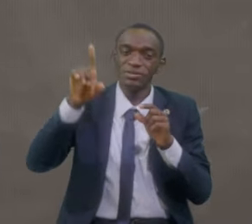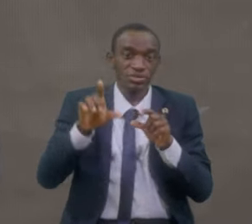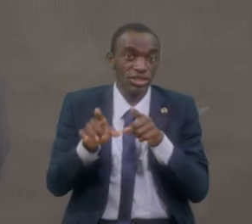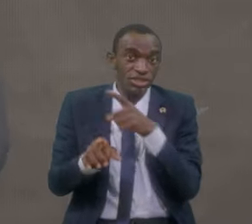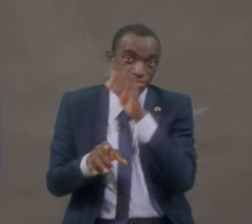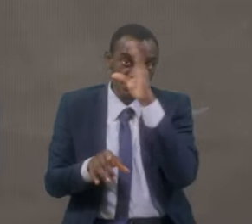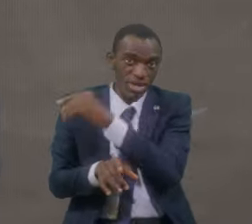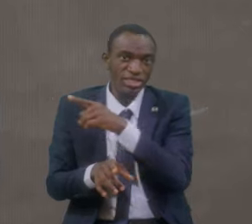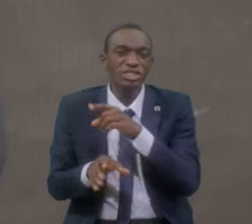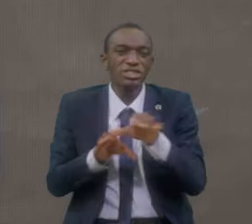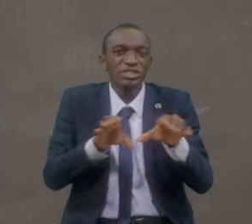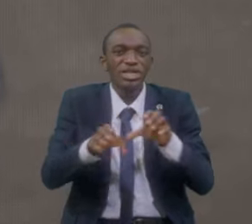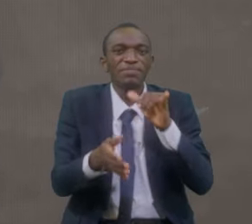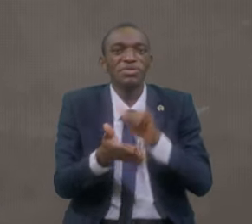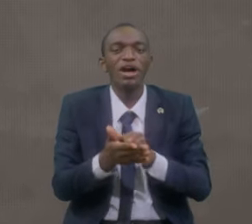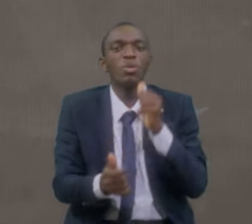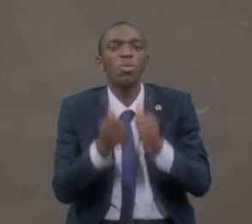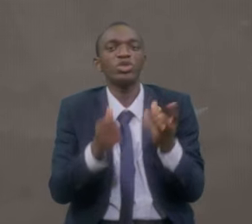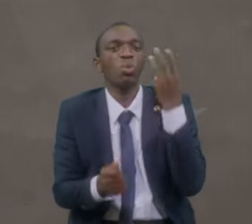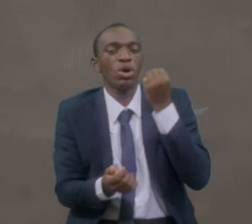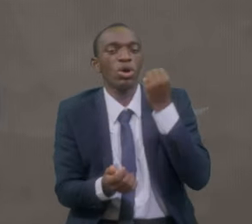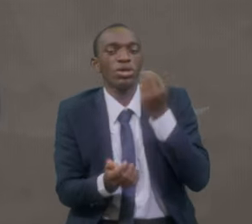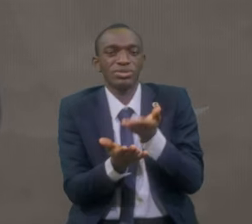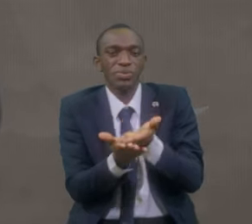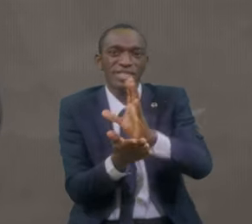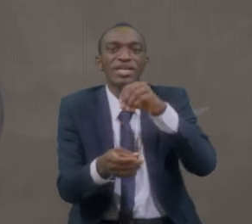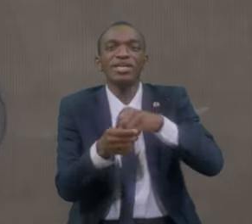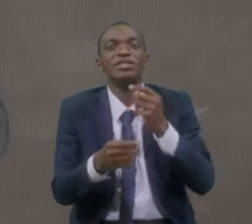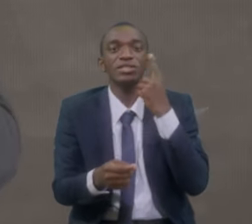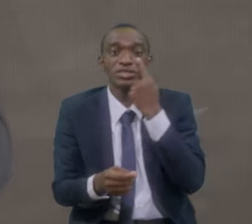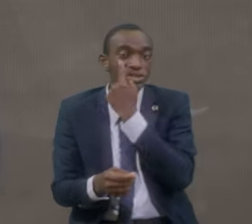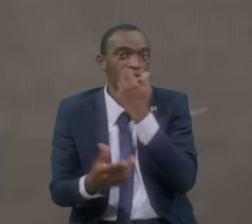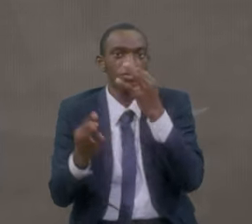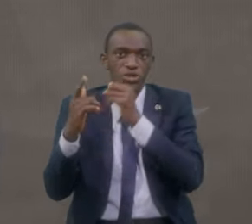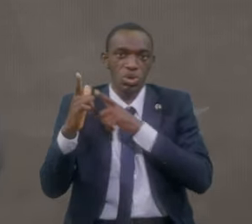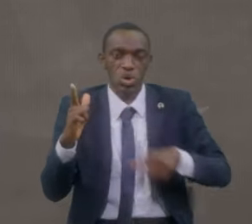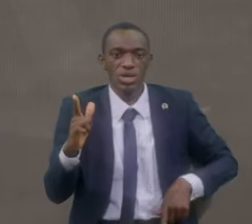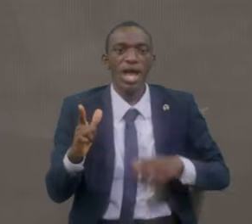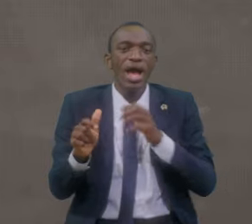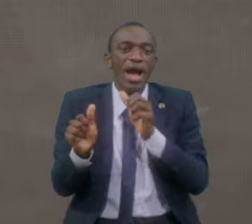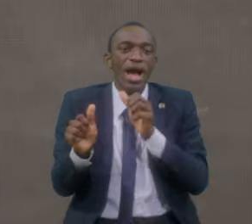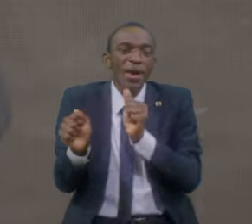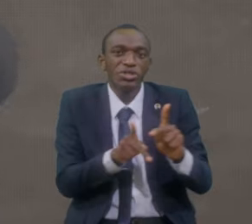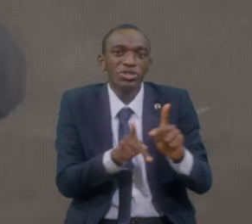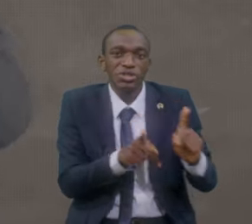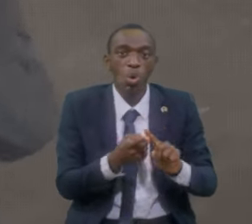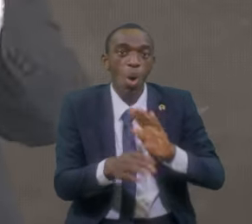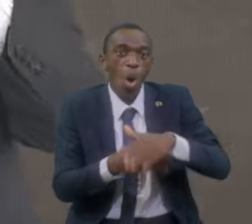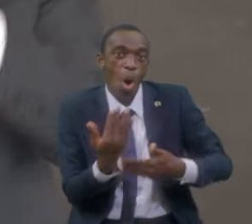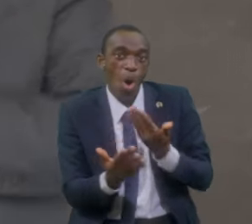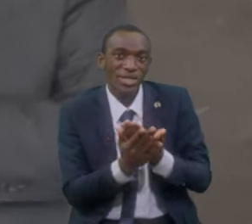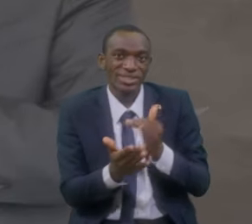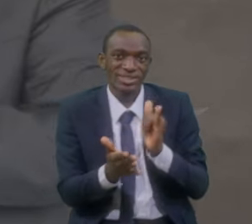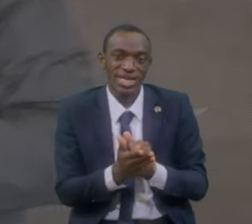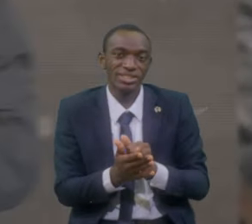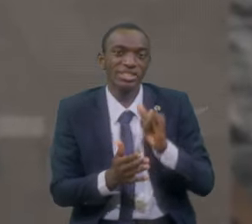the sight of the Lord, according to all that David his father did. Look at verse 4 now,